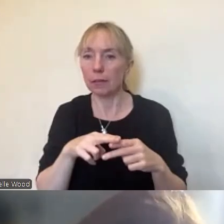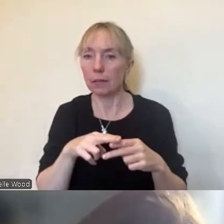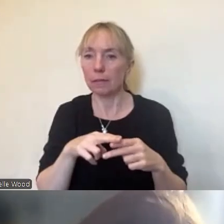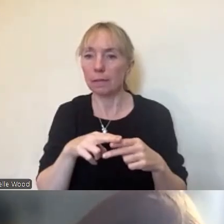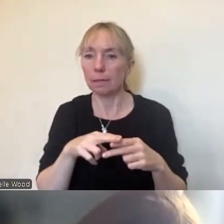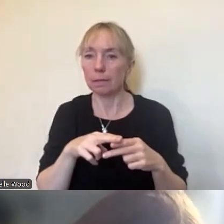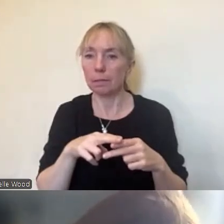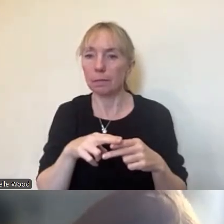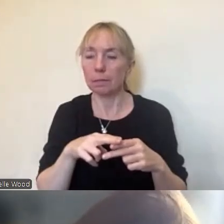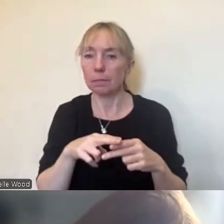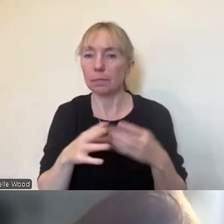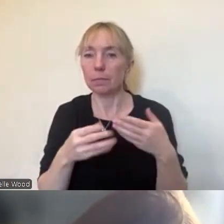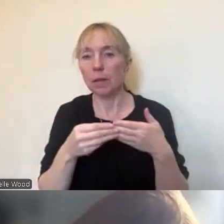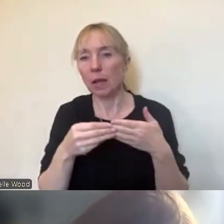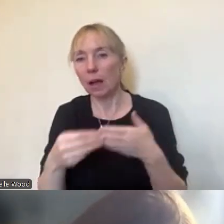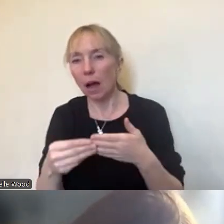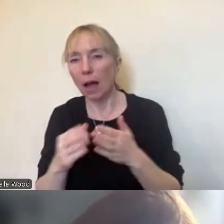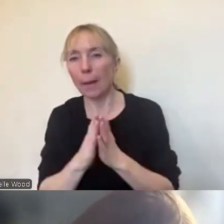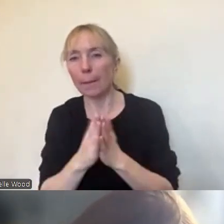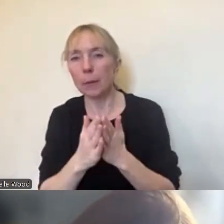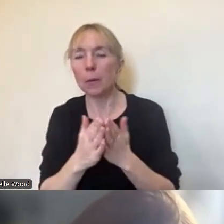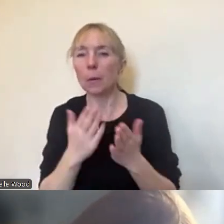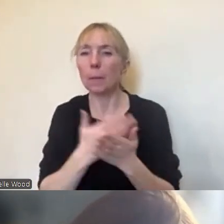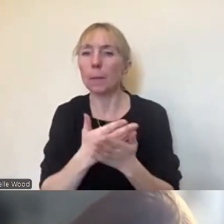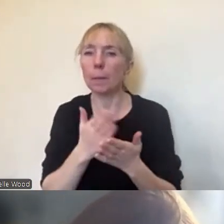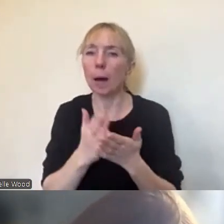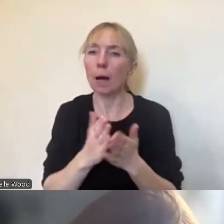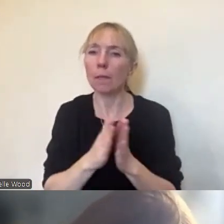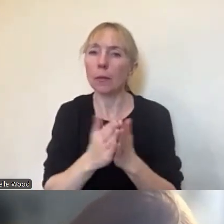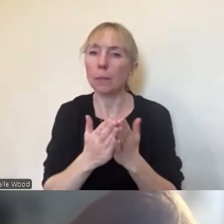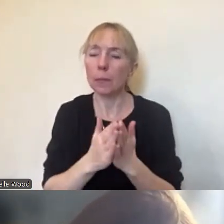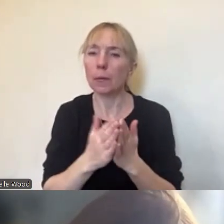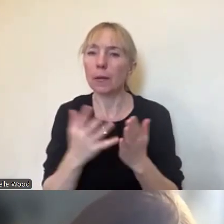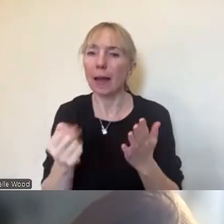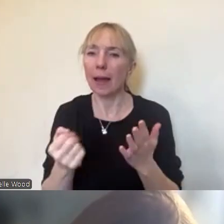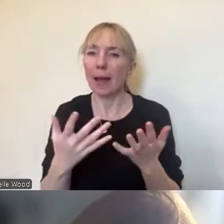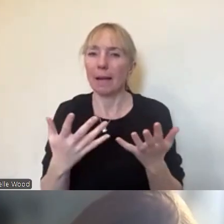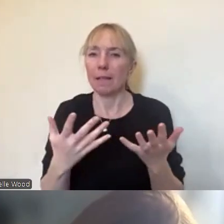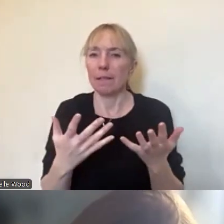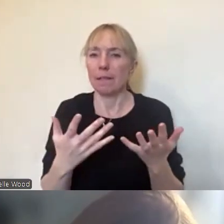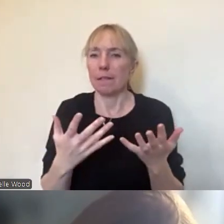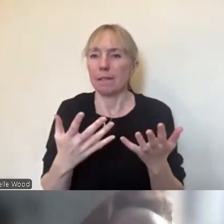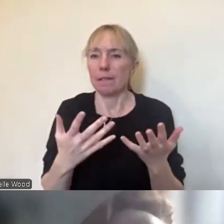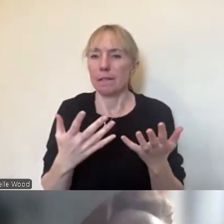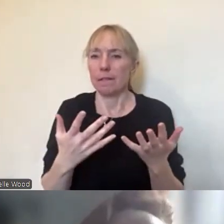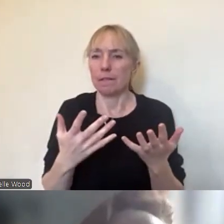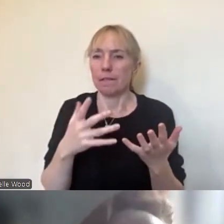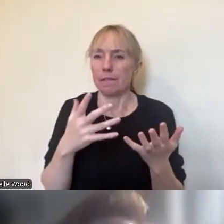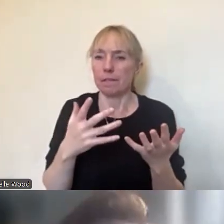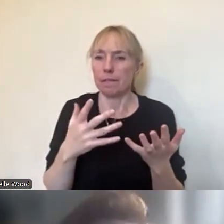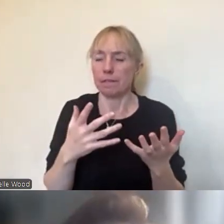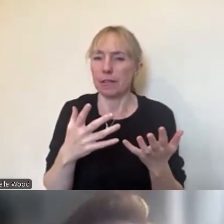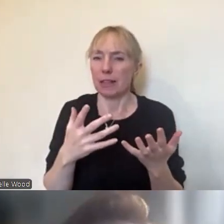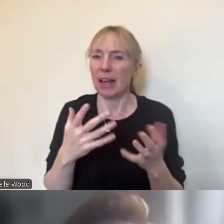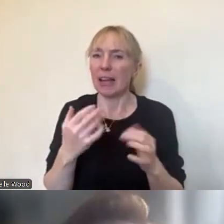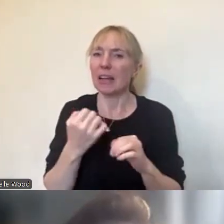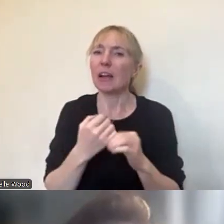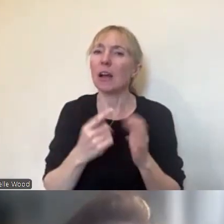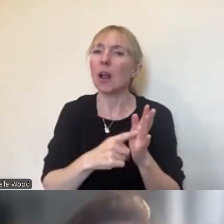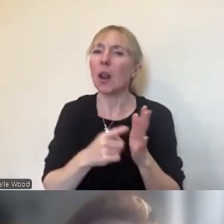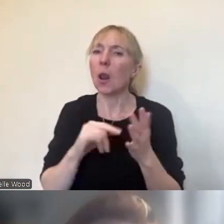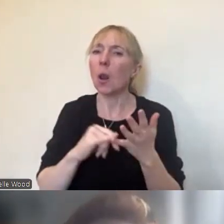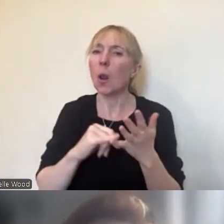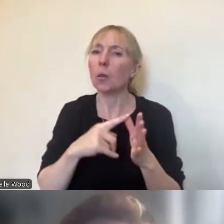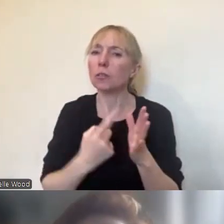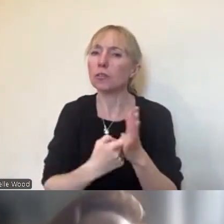if it was like a guidebook or part of the book, I'm wondering, is there a glossary or something? There's not, to be honest. And as I